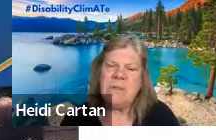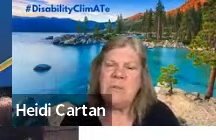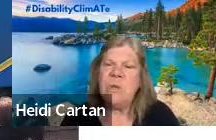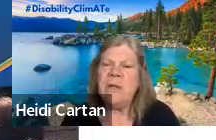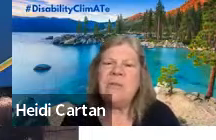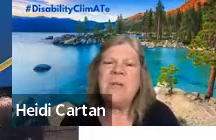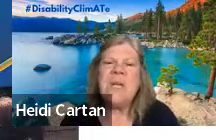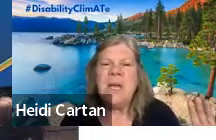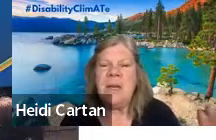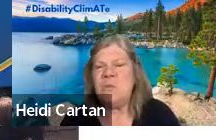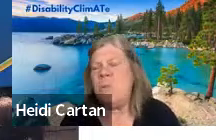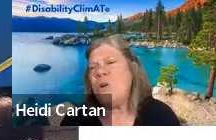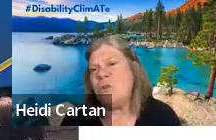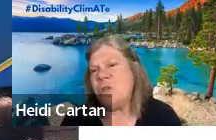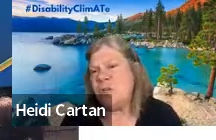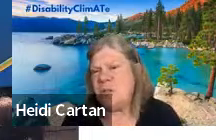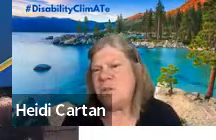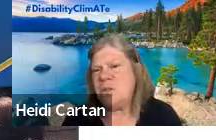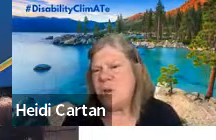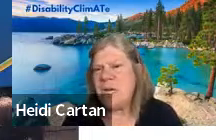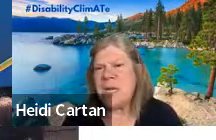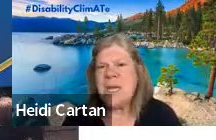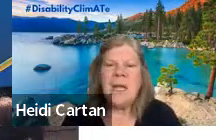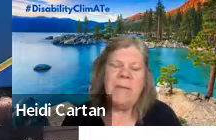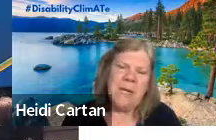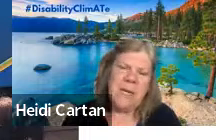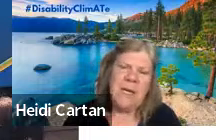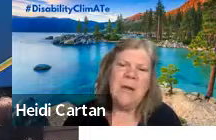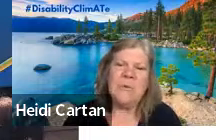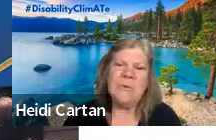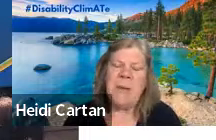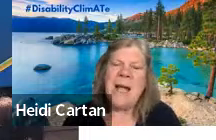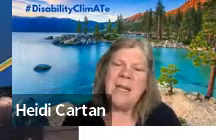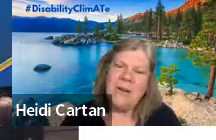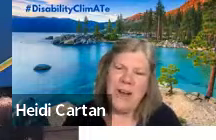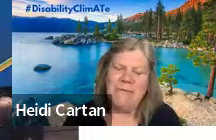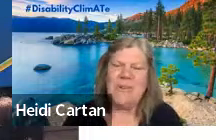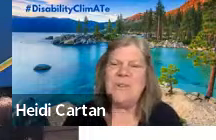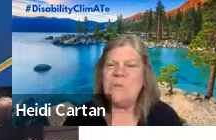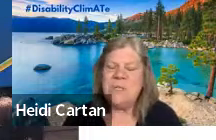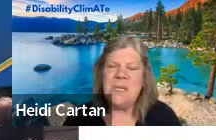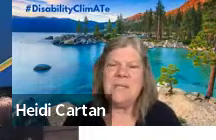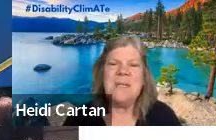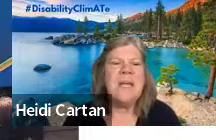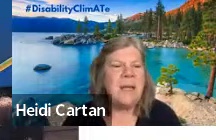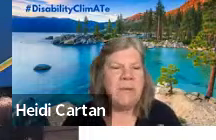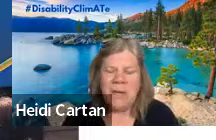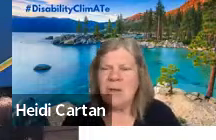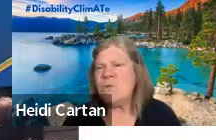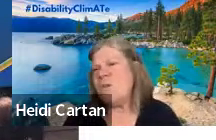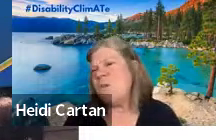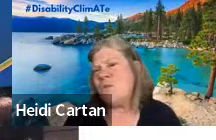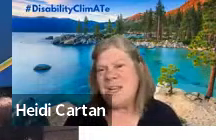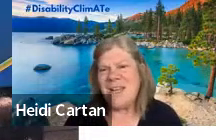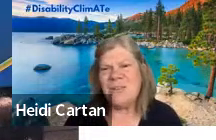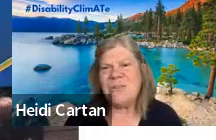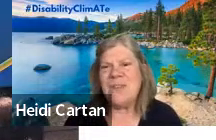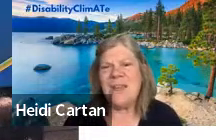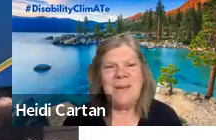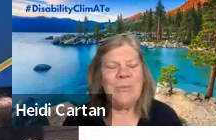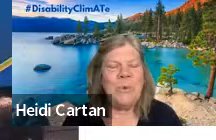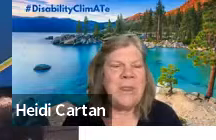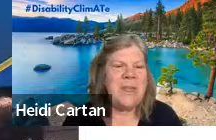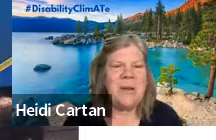off to someone else, and his partner does the sowing, and then he goes back and covers those seeds, and then it goes in our